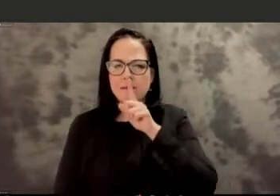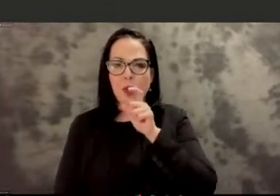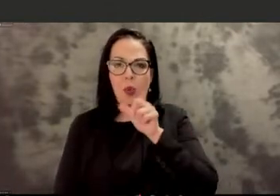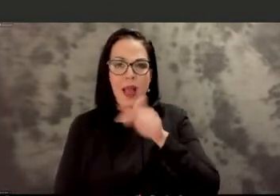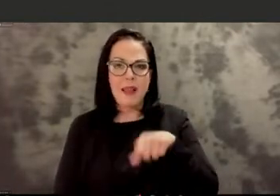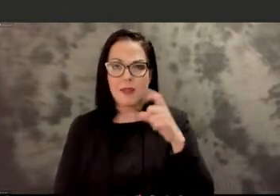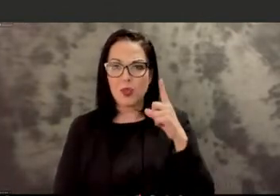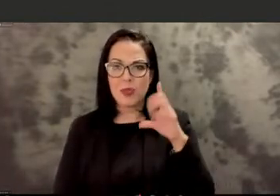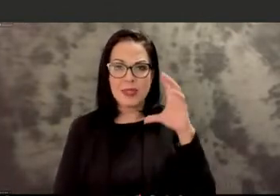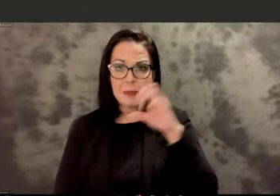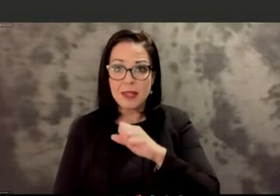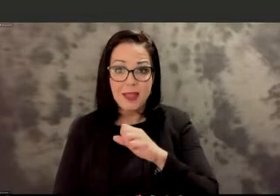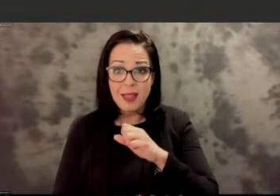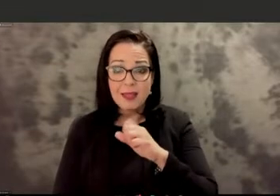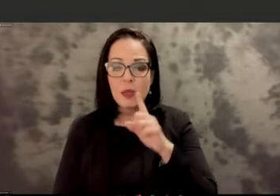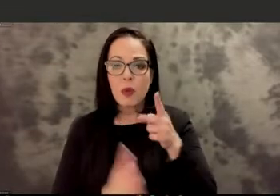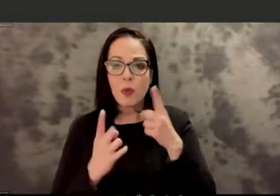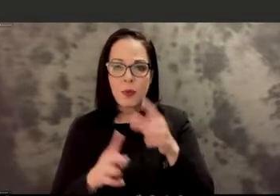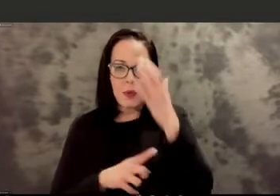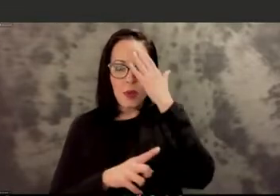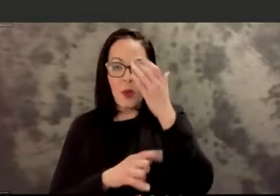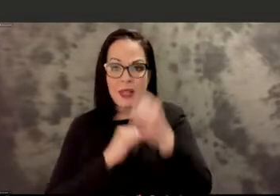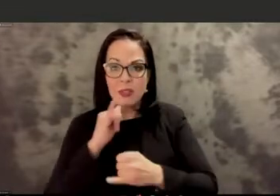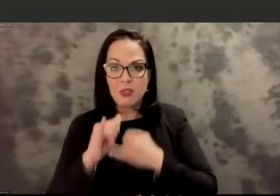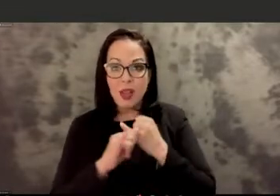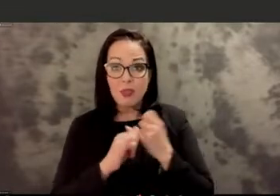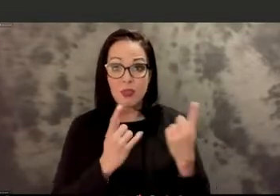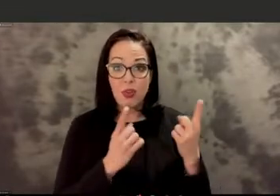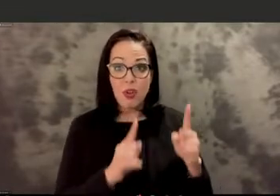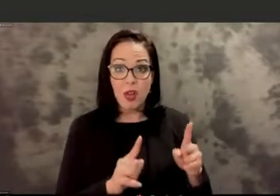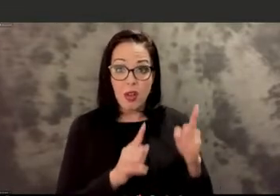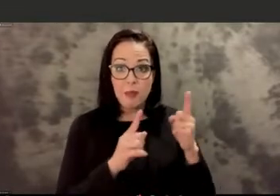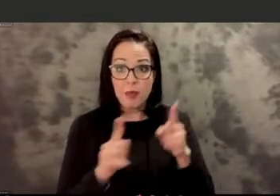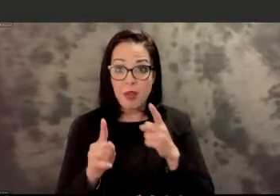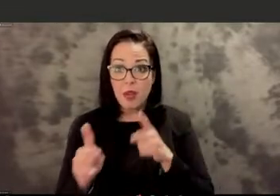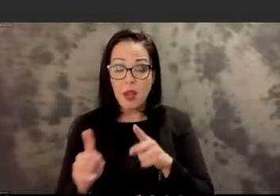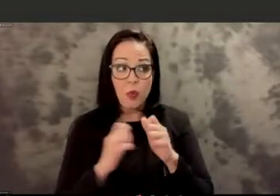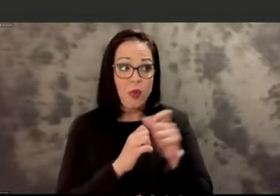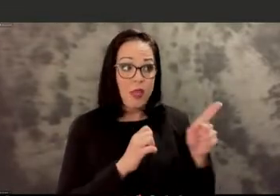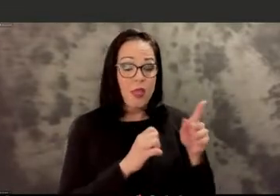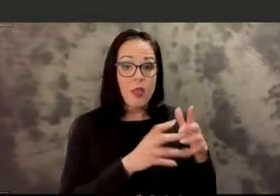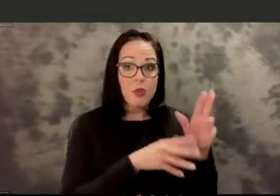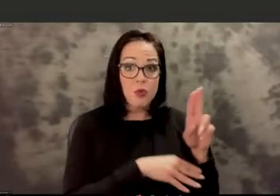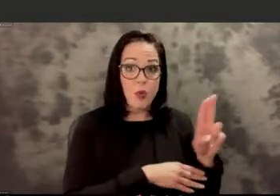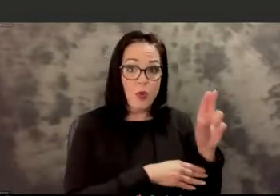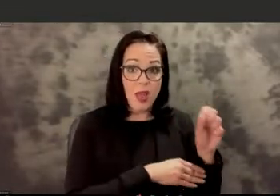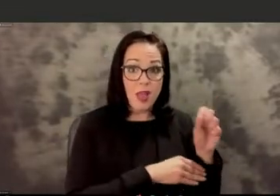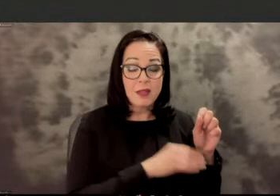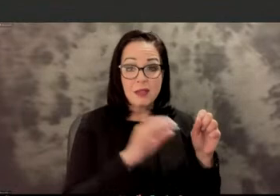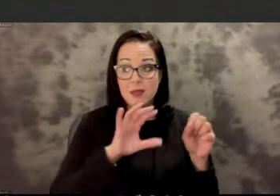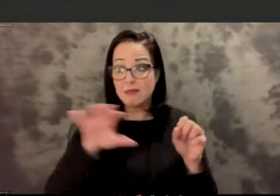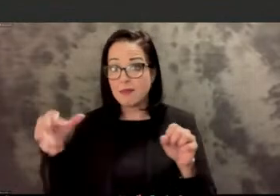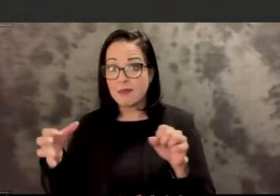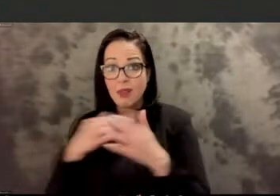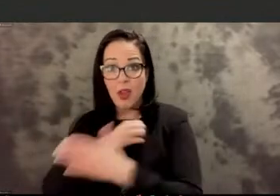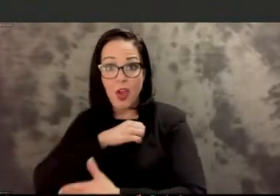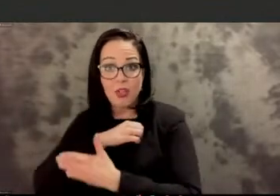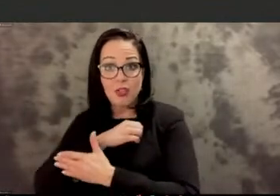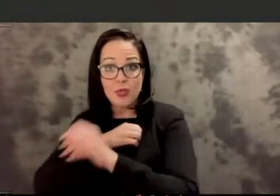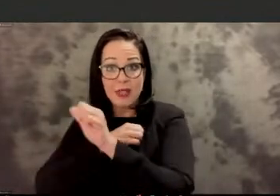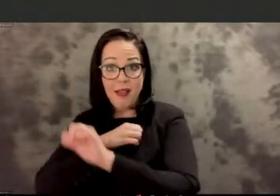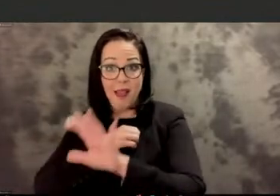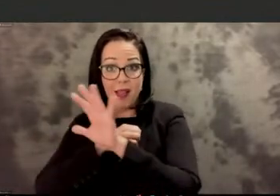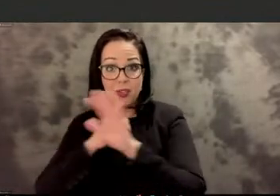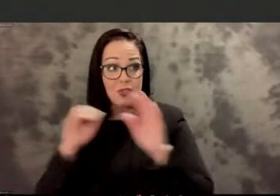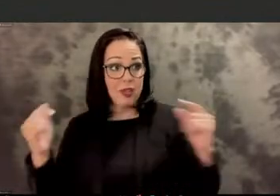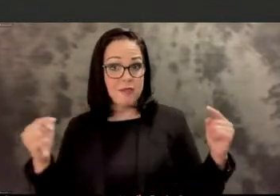that whenever international affairs occur between the United States and a country in Asia,